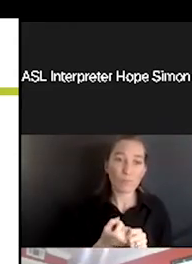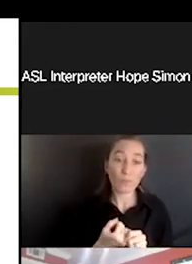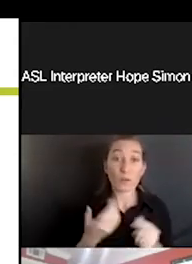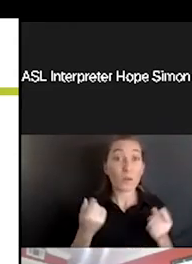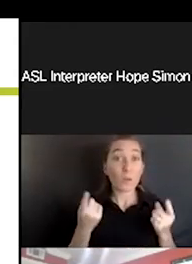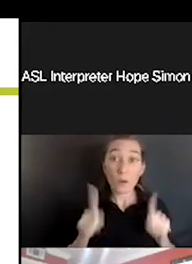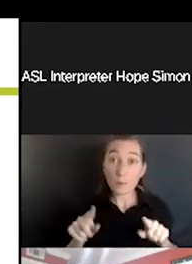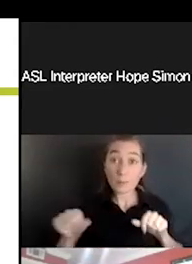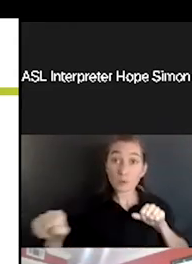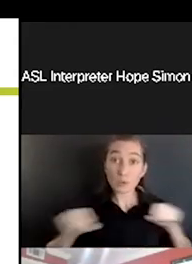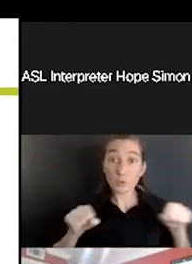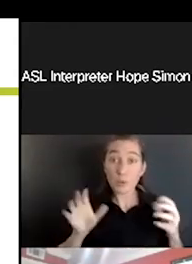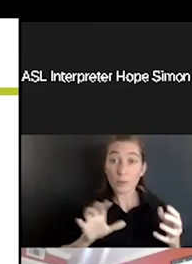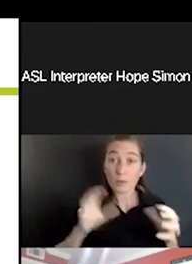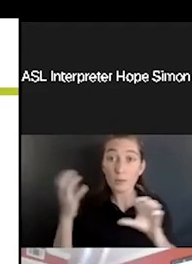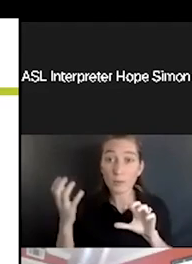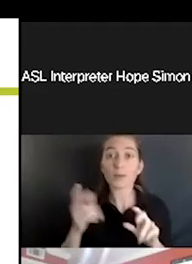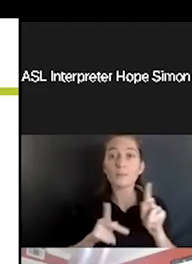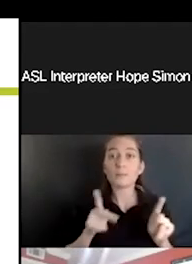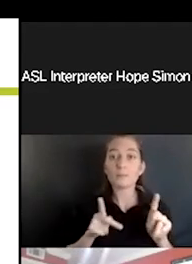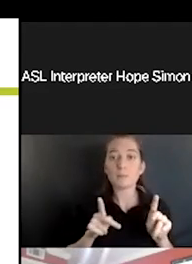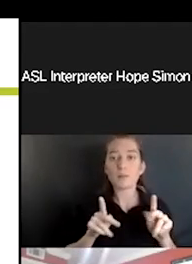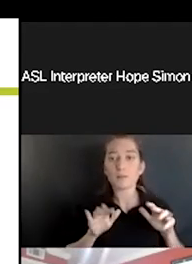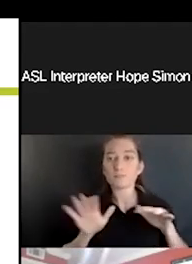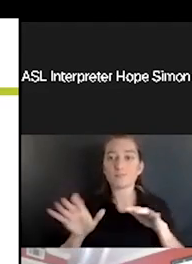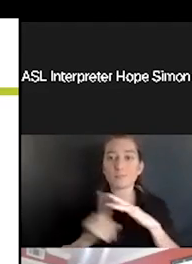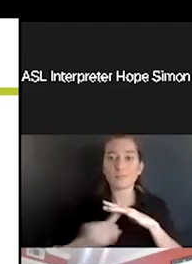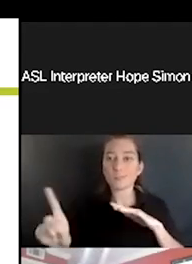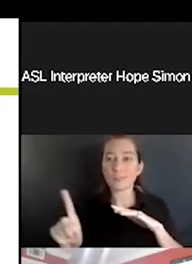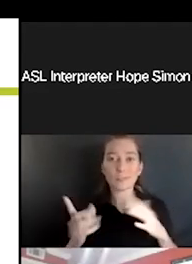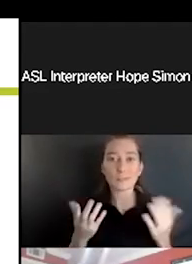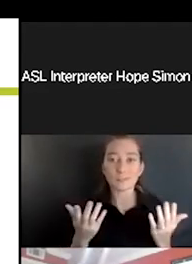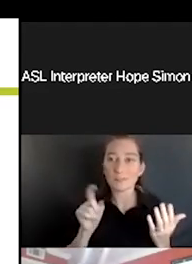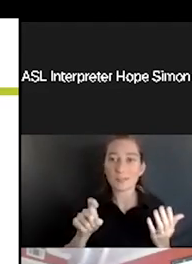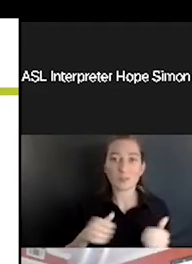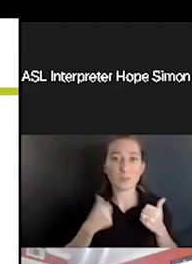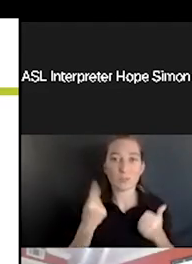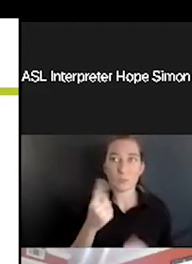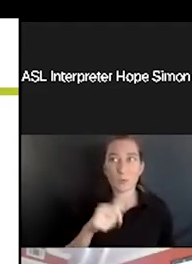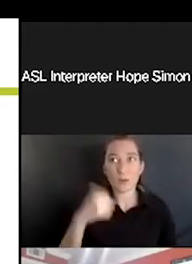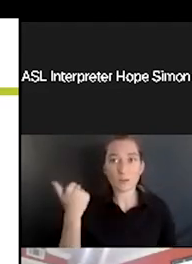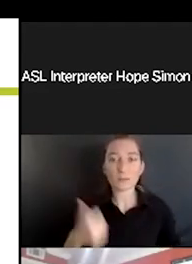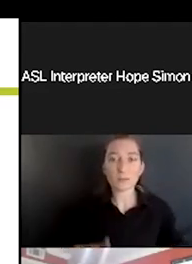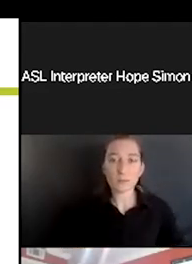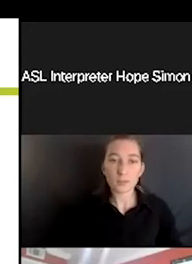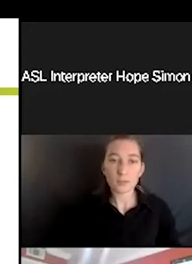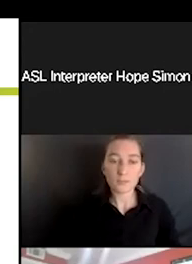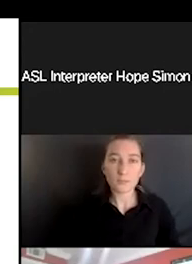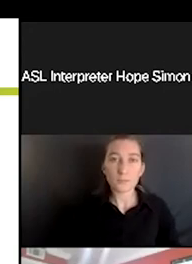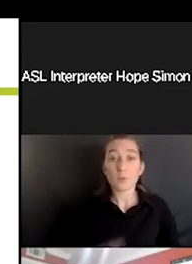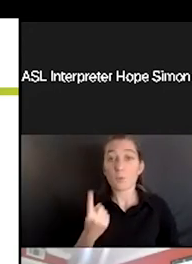they're afraid of to live in that area, they go somewhere else. There is an argument by Lucy Jones that the part of the reason